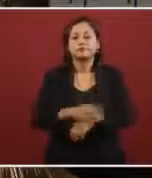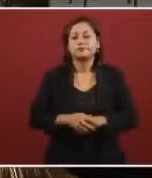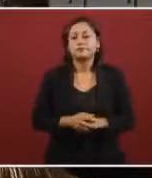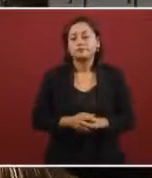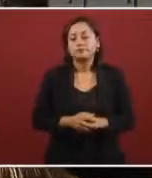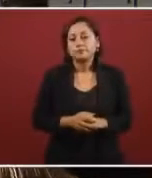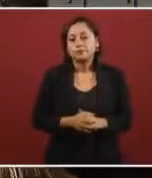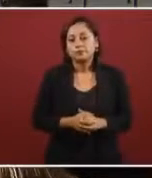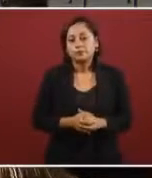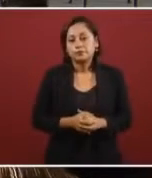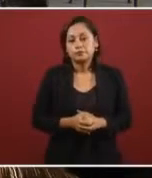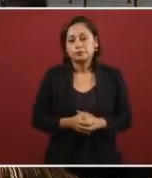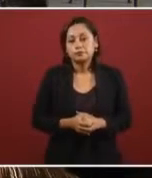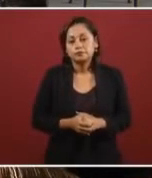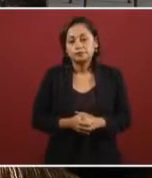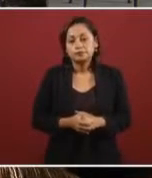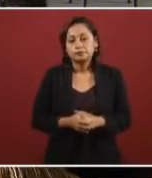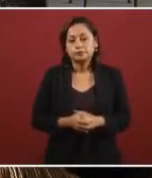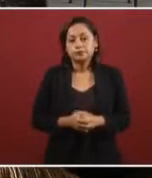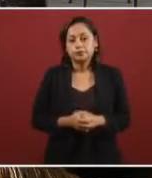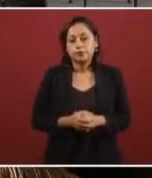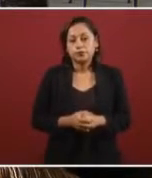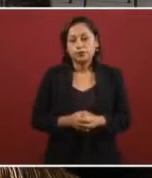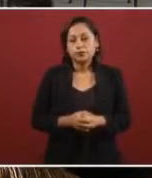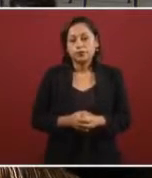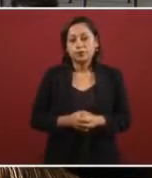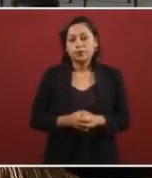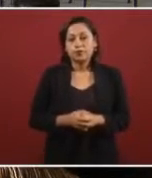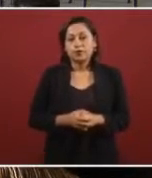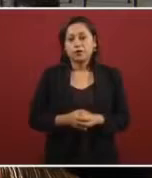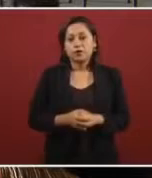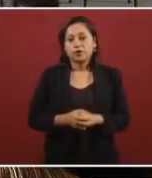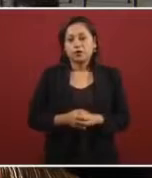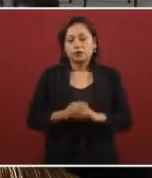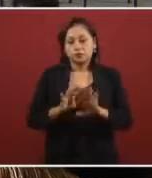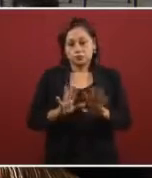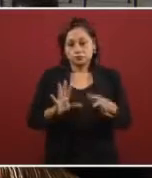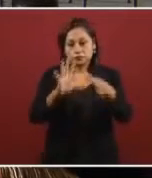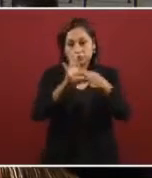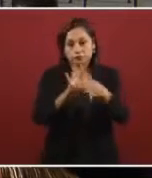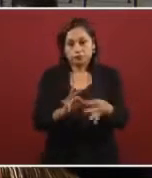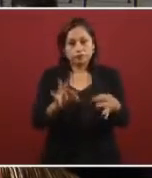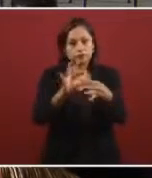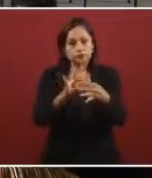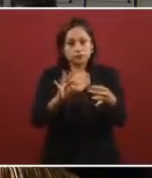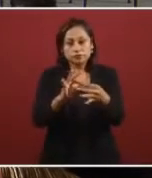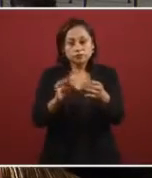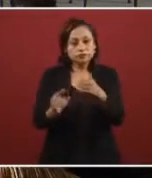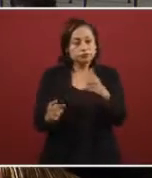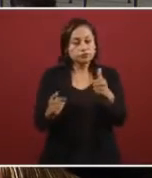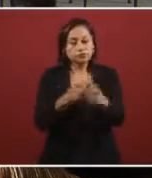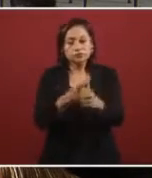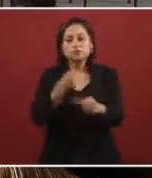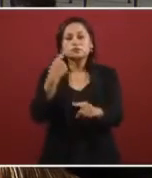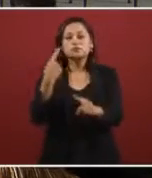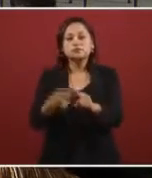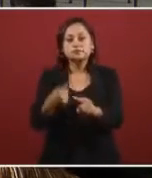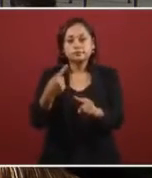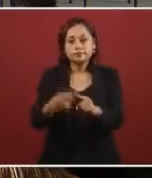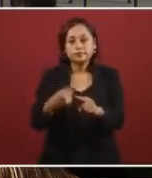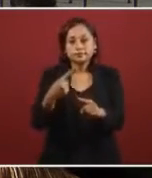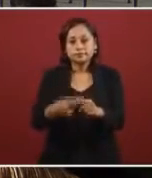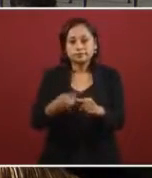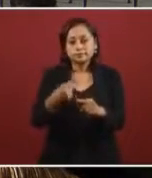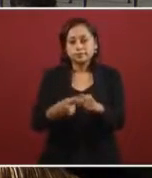to society. Vamos a empezar We are por la going to primera línea start que tuvo with the contacto con este first caso. person that had Desde la Fiscalía no